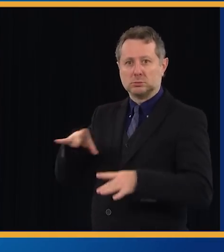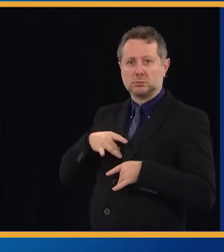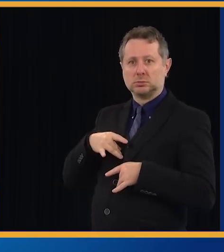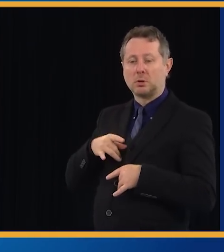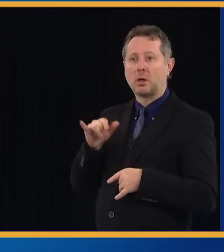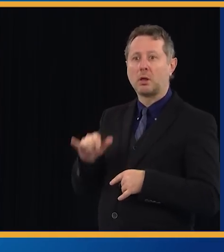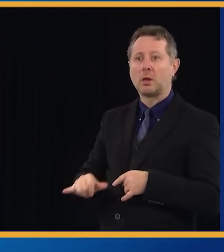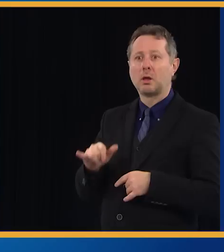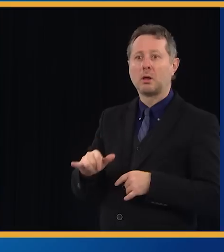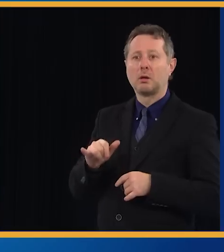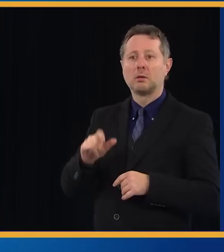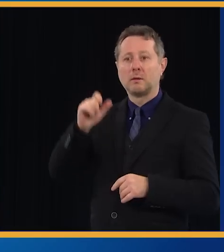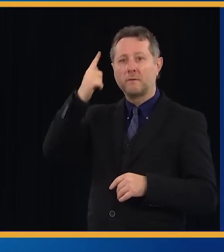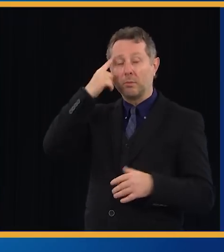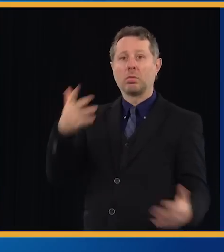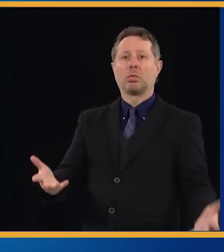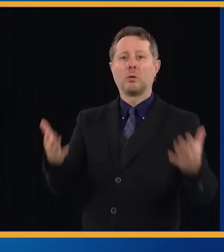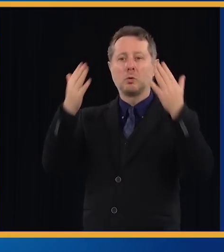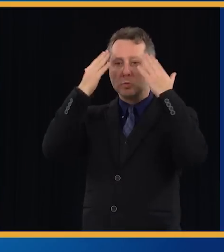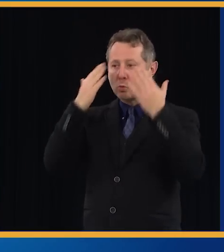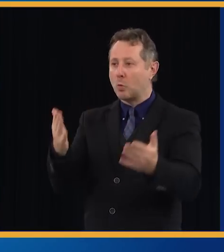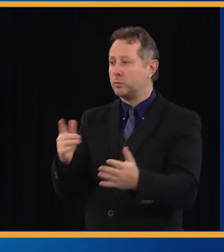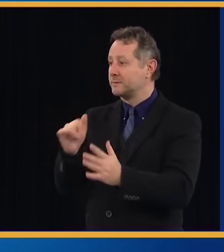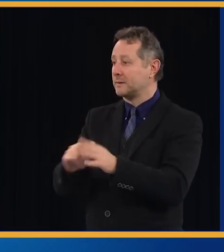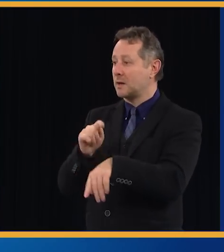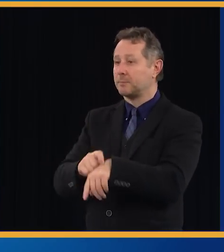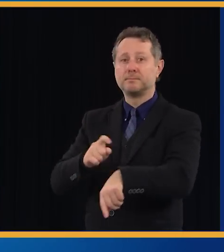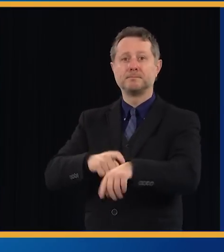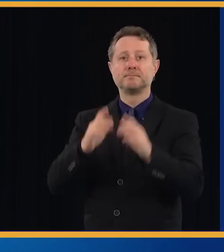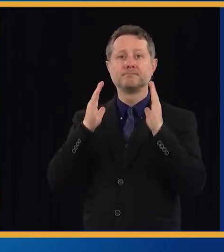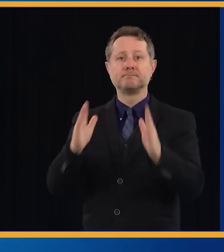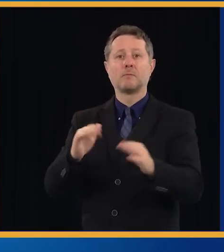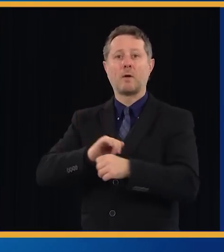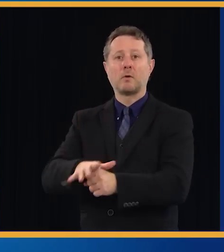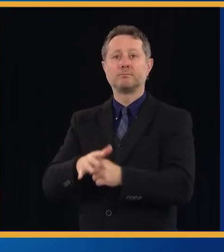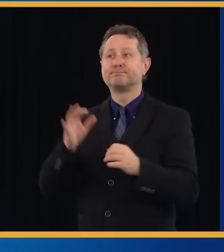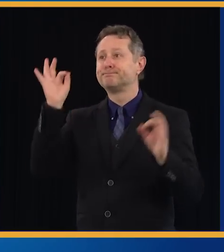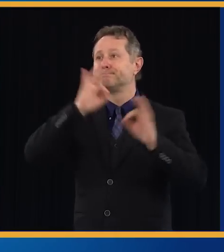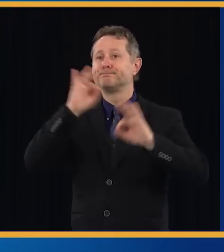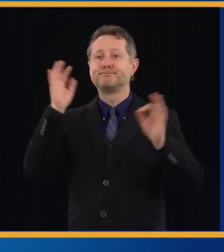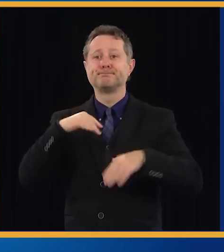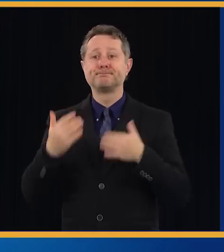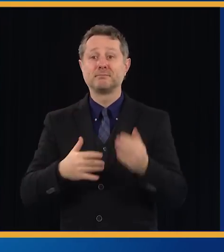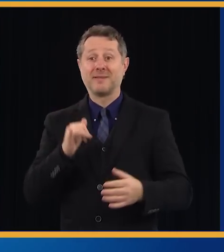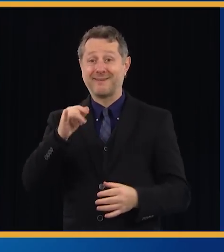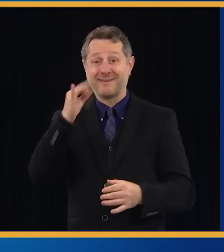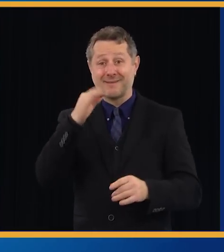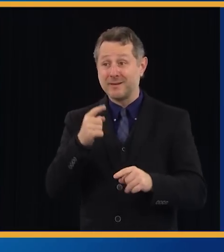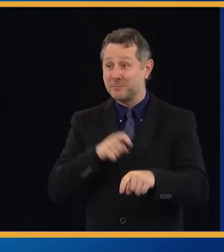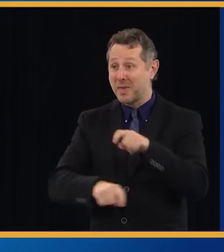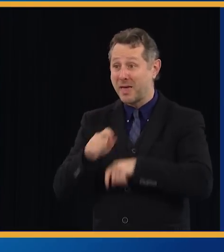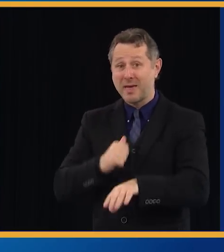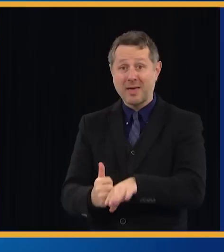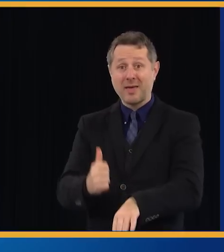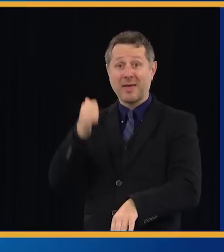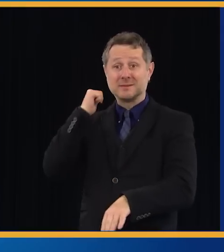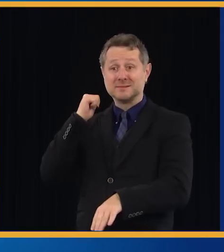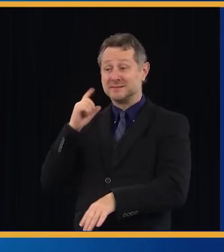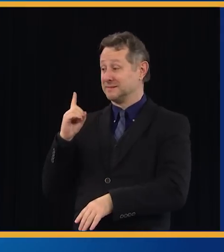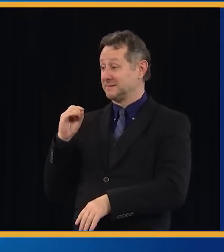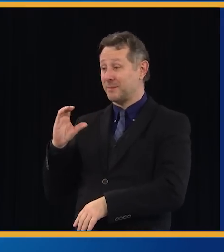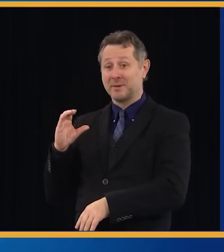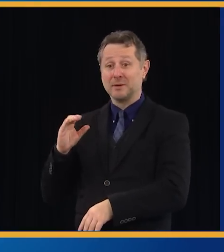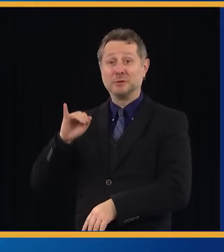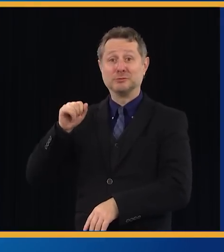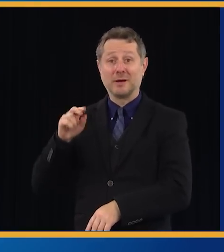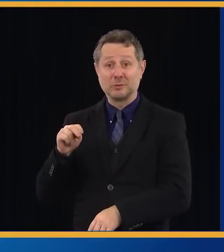even know about COVID at that time. So if you then go back to December and January and start to look at